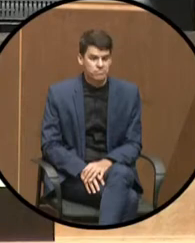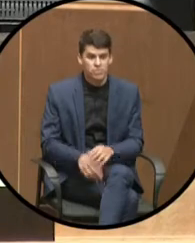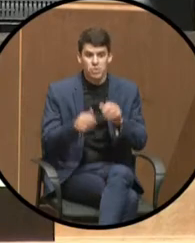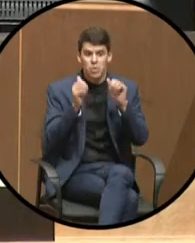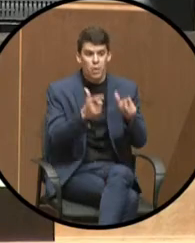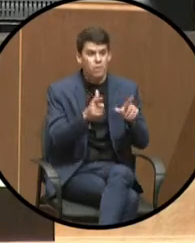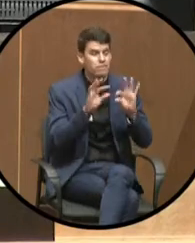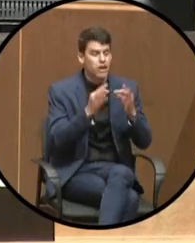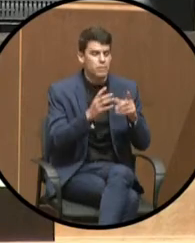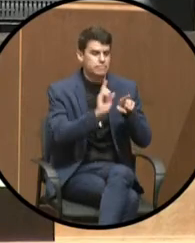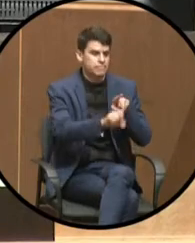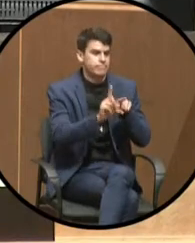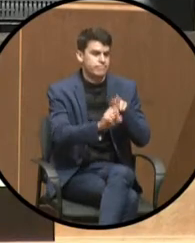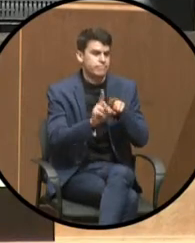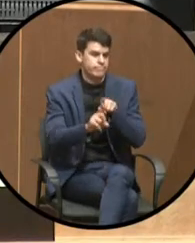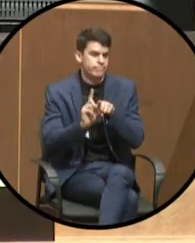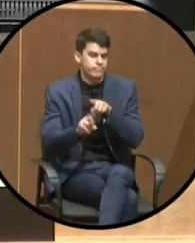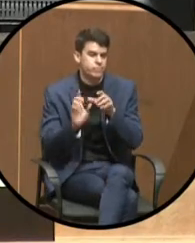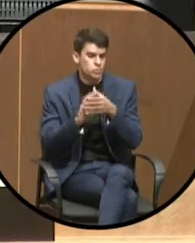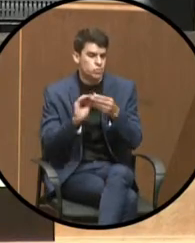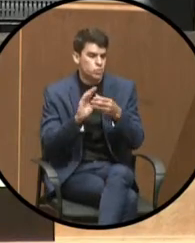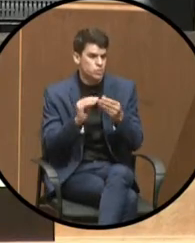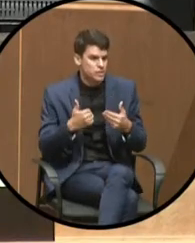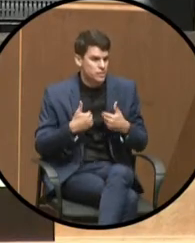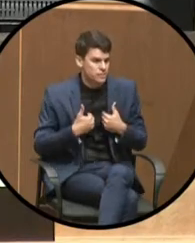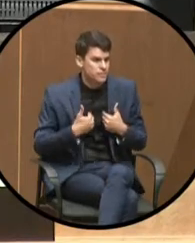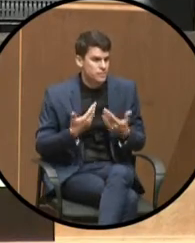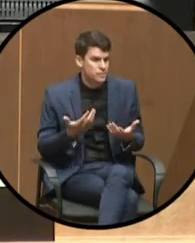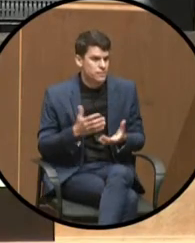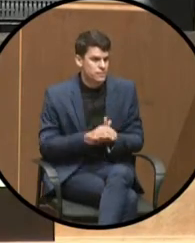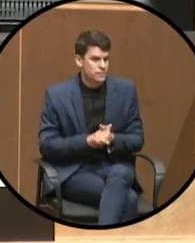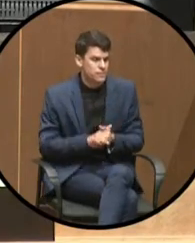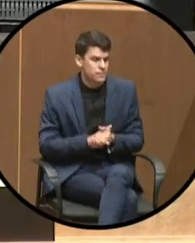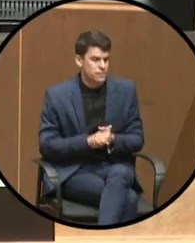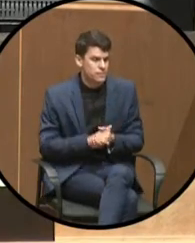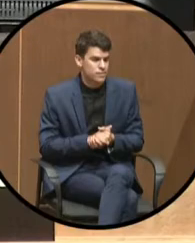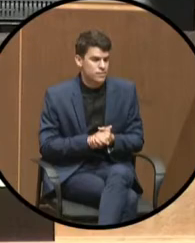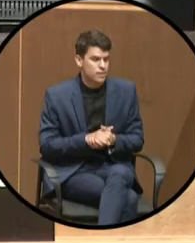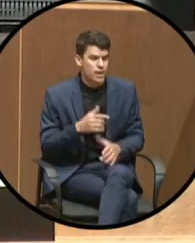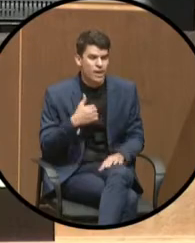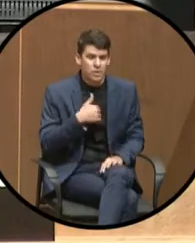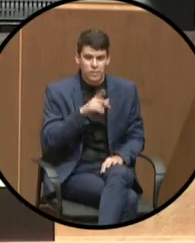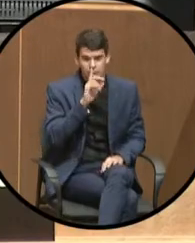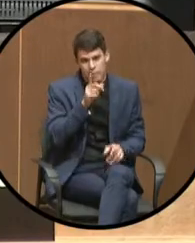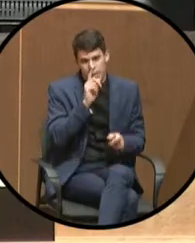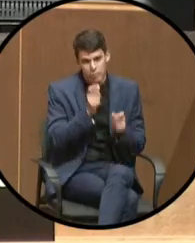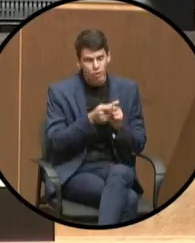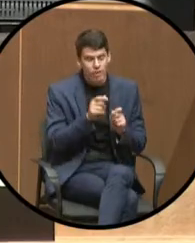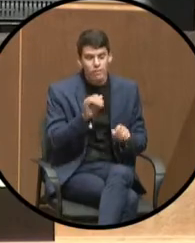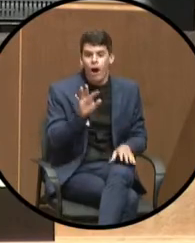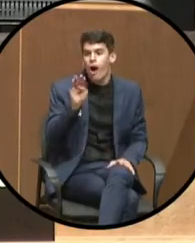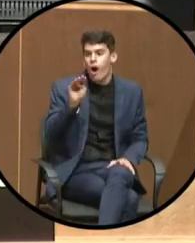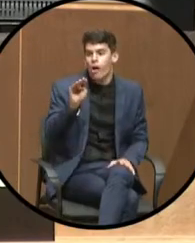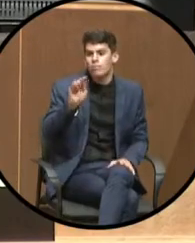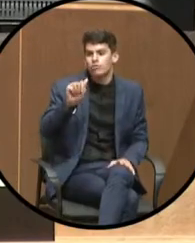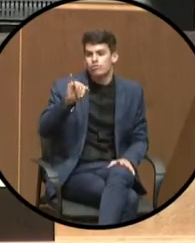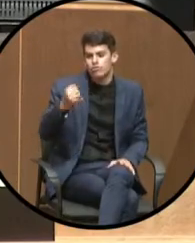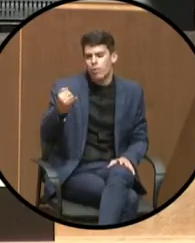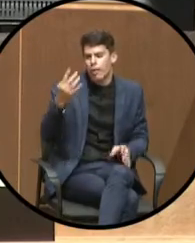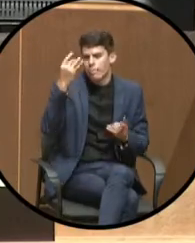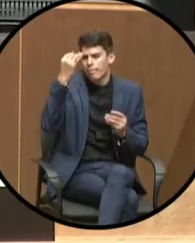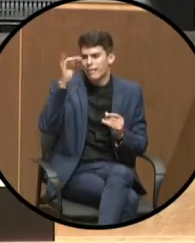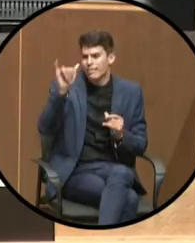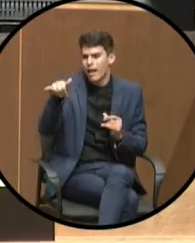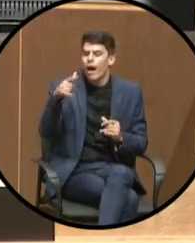different stories, and I respect all of them. I would be hypocritical if I just say, because of the majority think this way, I'm